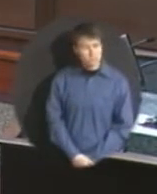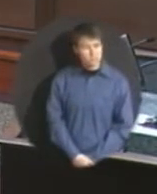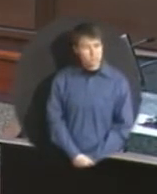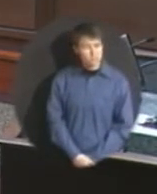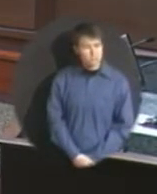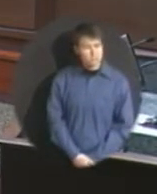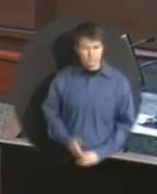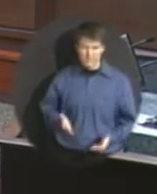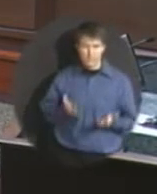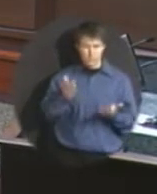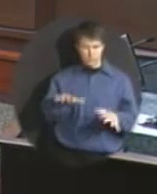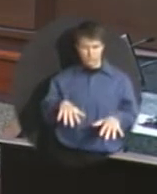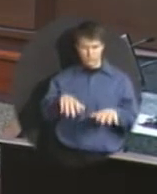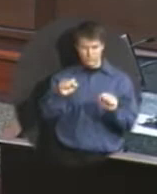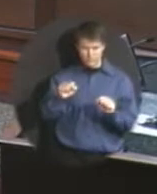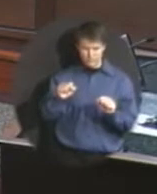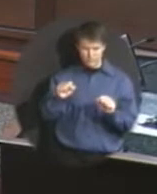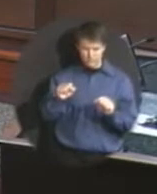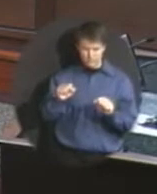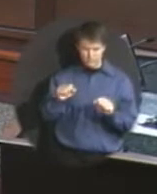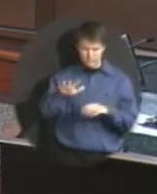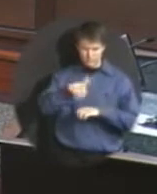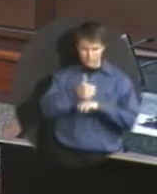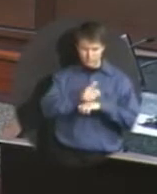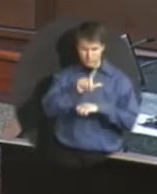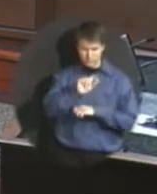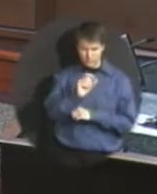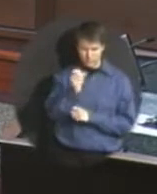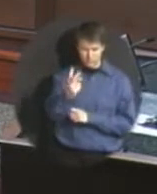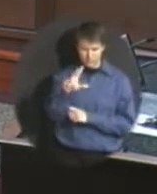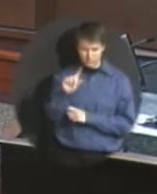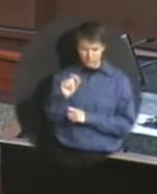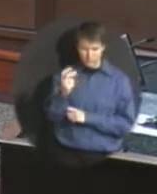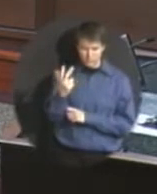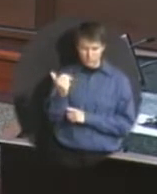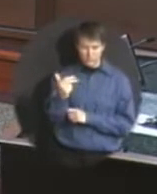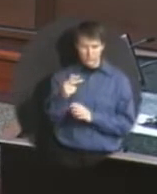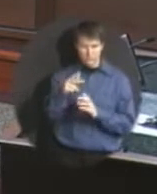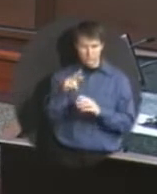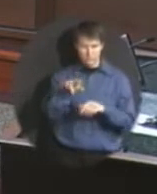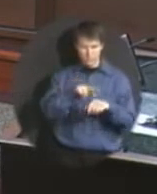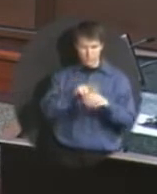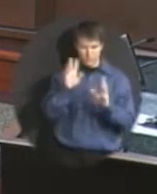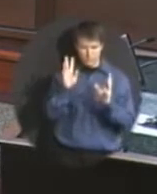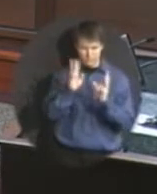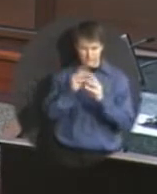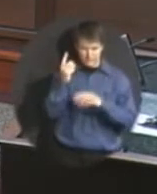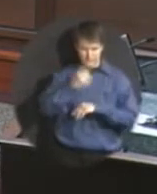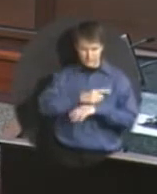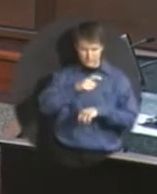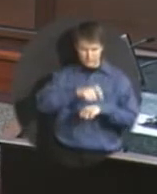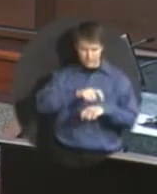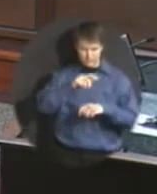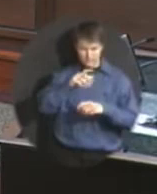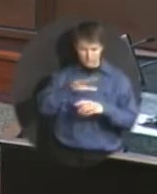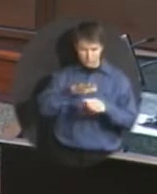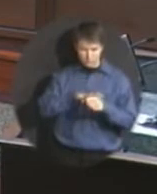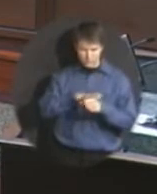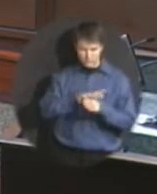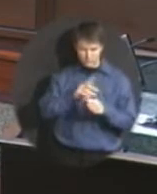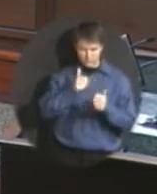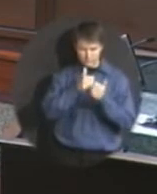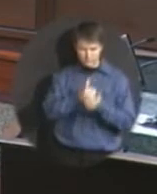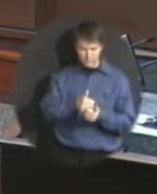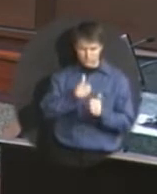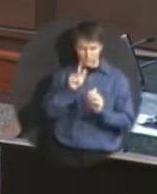I'd move to adopt a resolution to establish 2012-2013 regular meeting dates, times, and locations per Kansas statute as